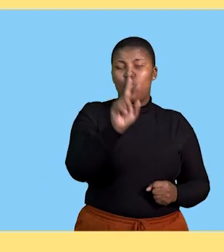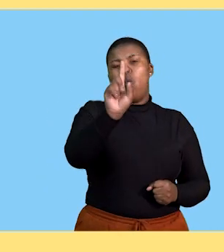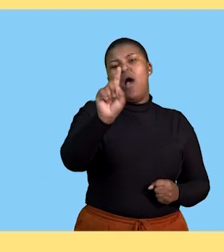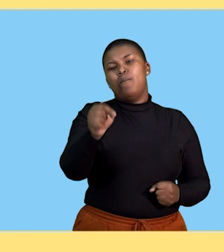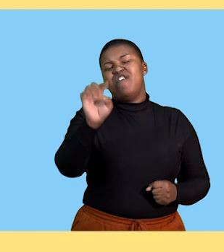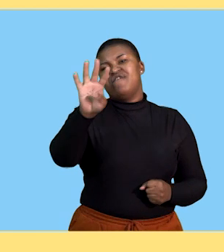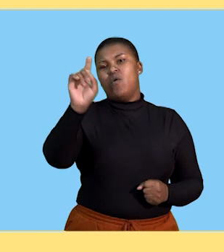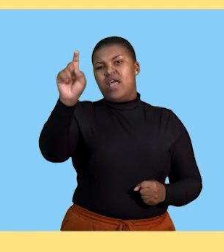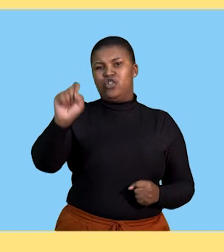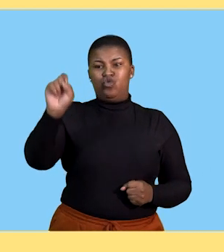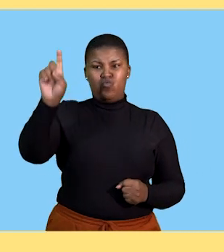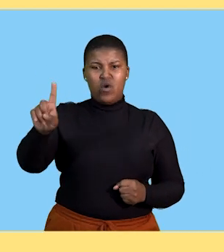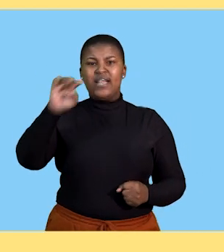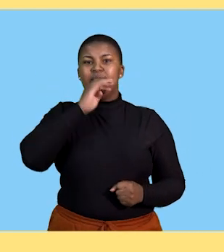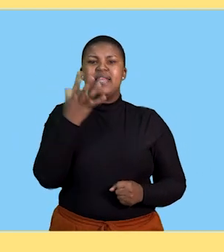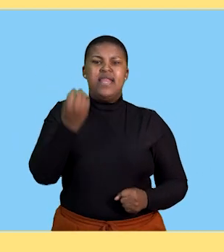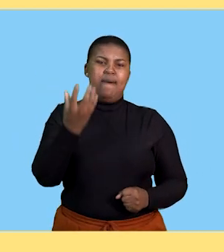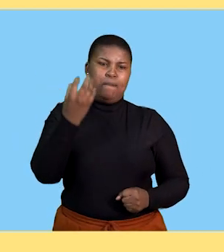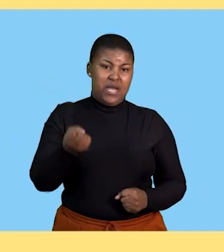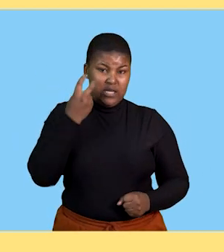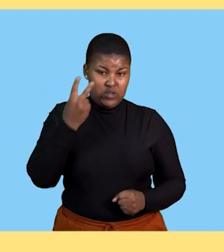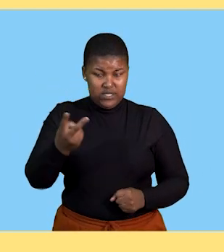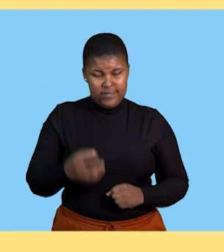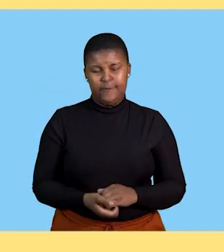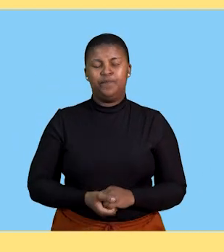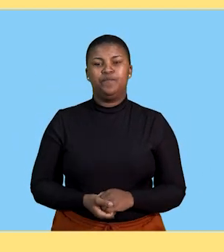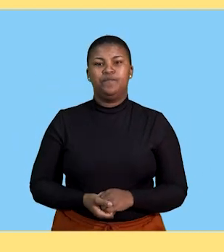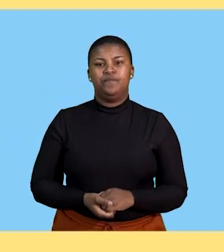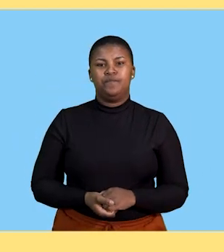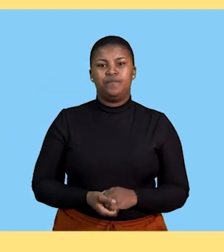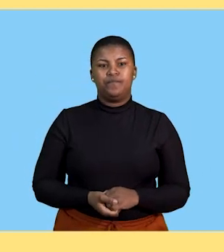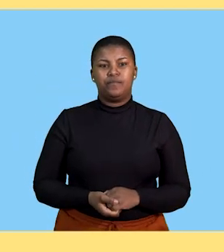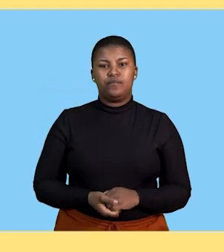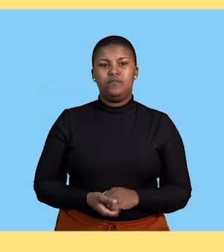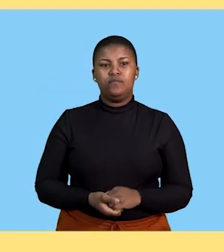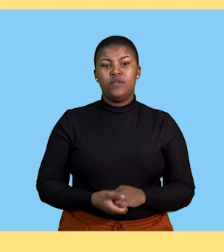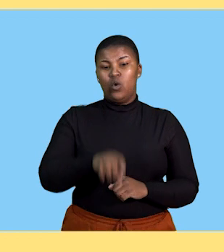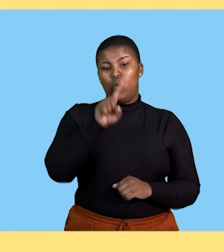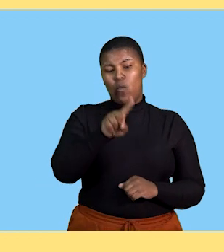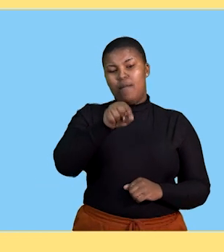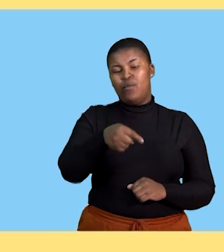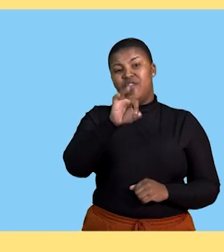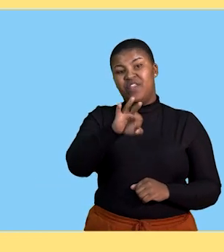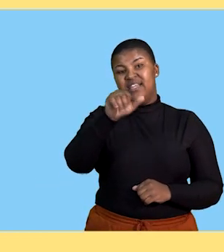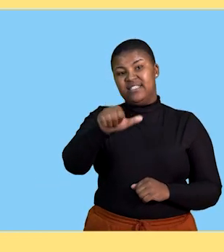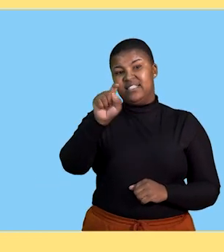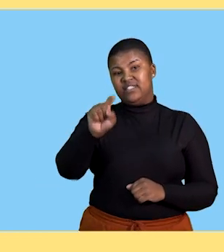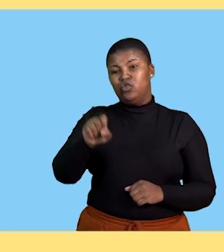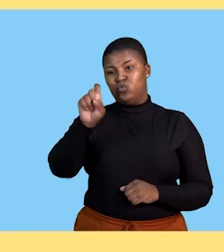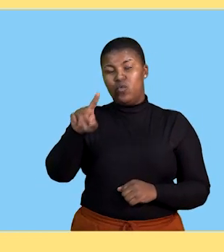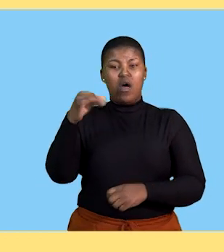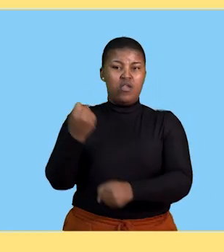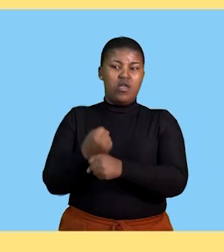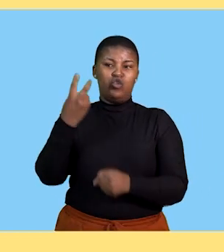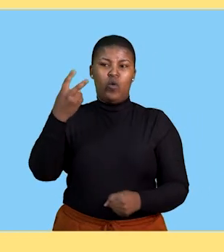see the 1.4:1, now these are figures in 2022 to 1.36:1 in